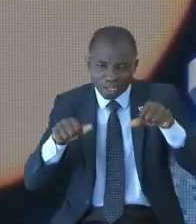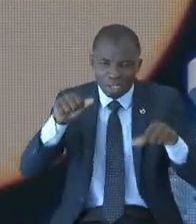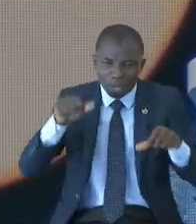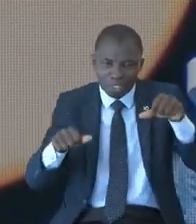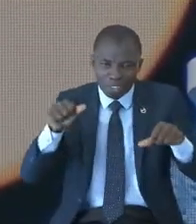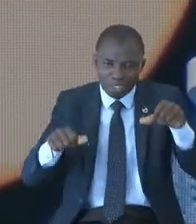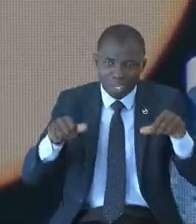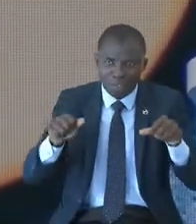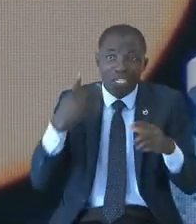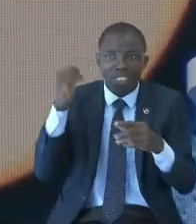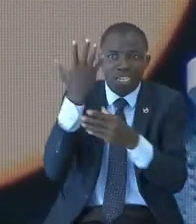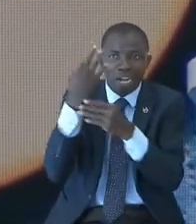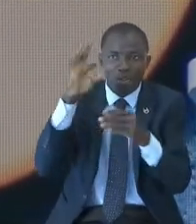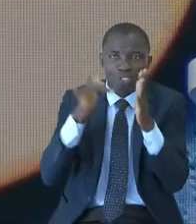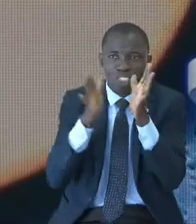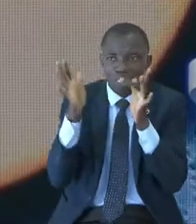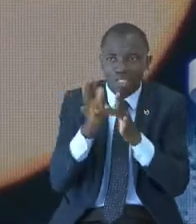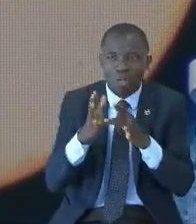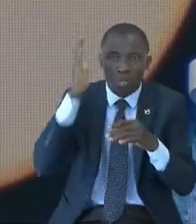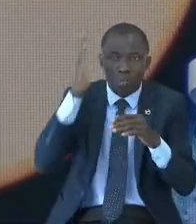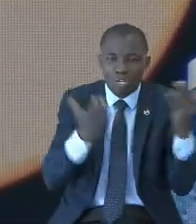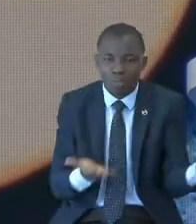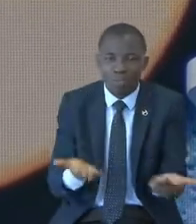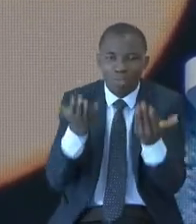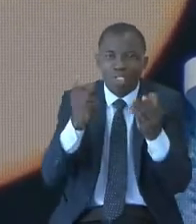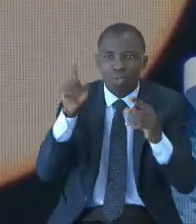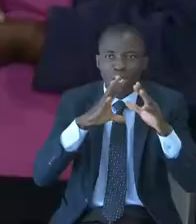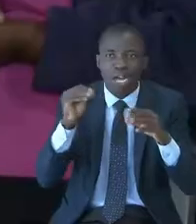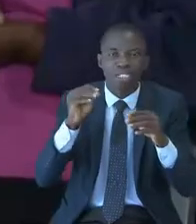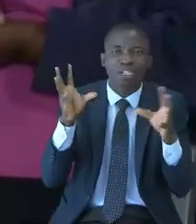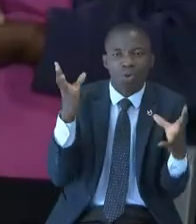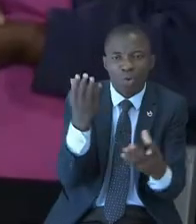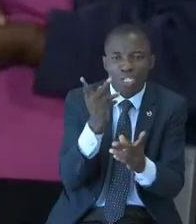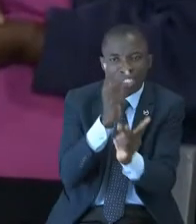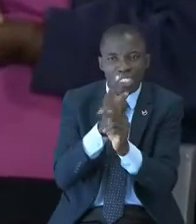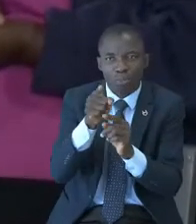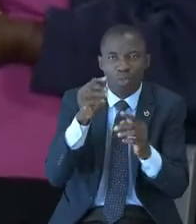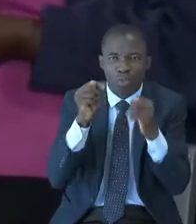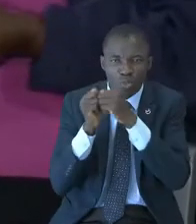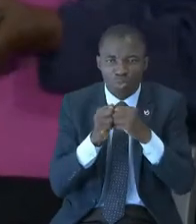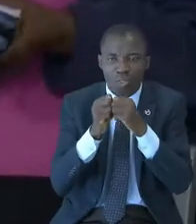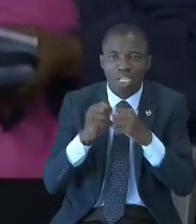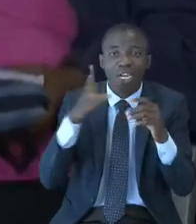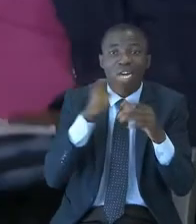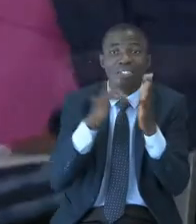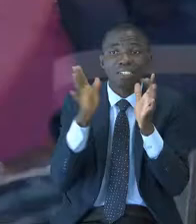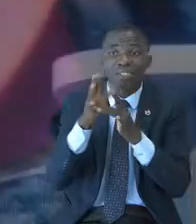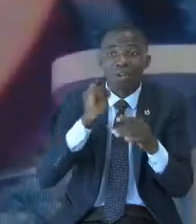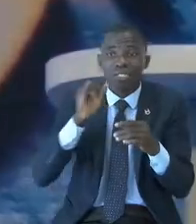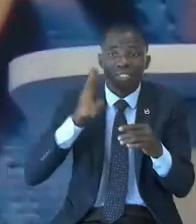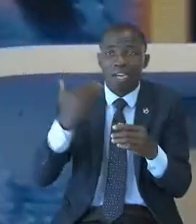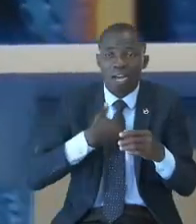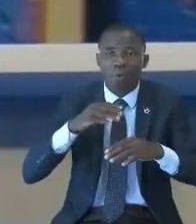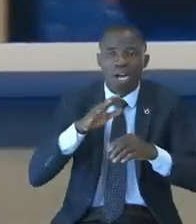way, the hand of Jesus will bring you and miracle together. And Jesus is our